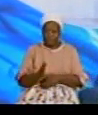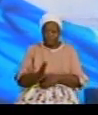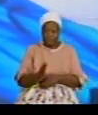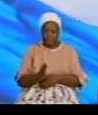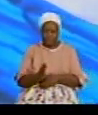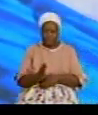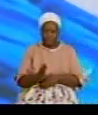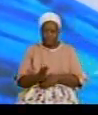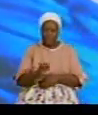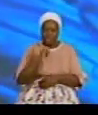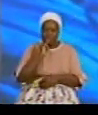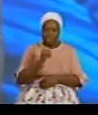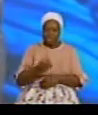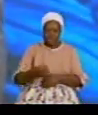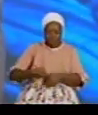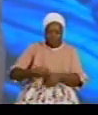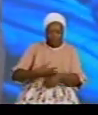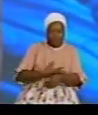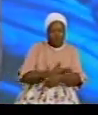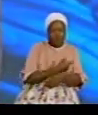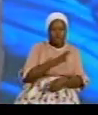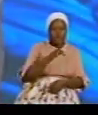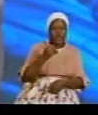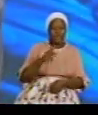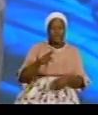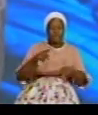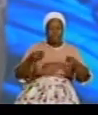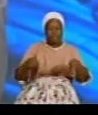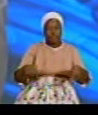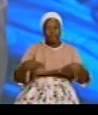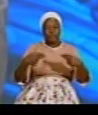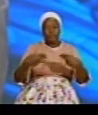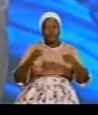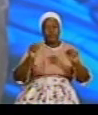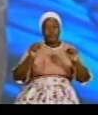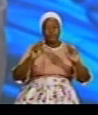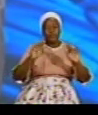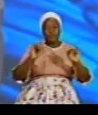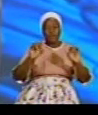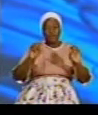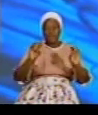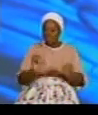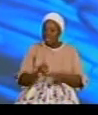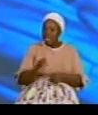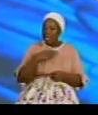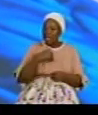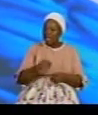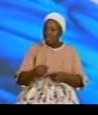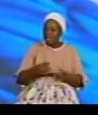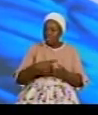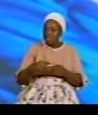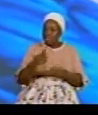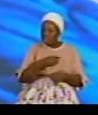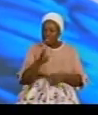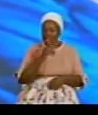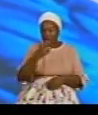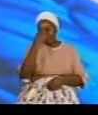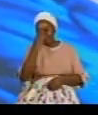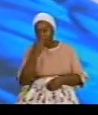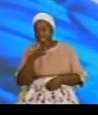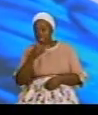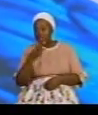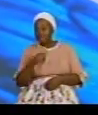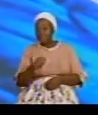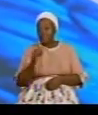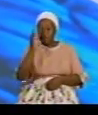is influenced by the Pharisees and they are blind, if the preacher is afraid of